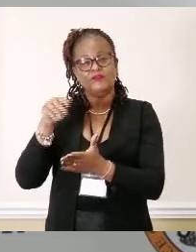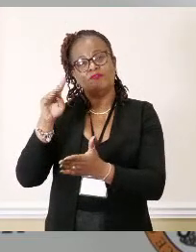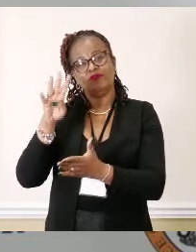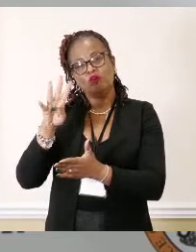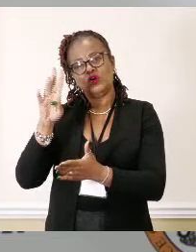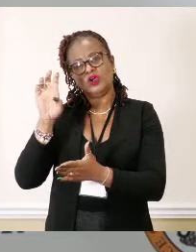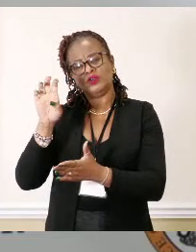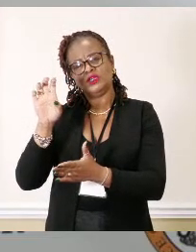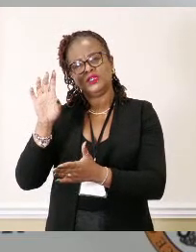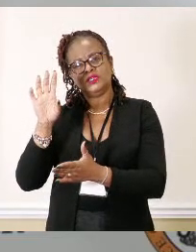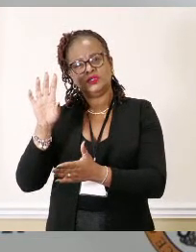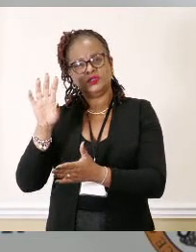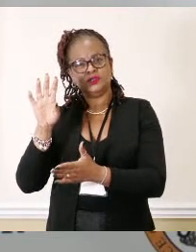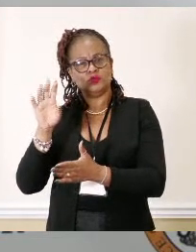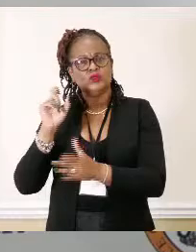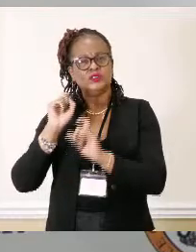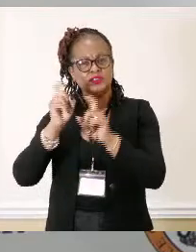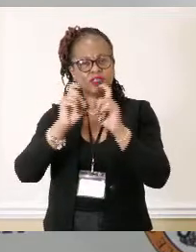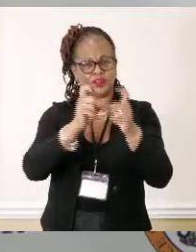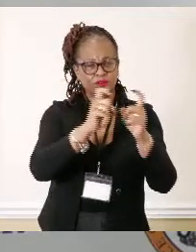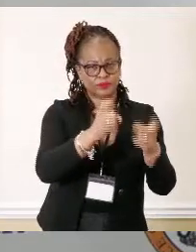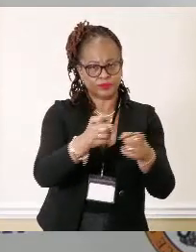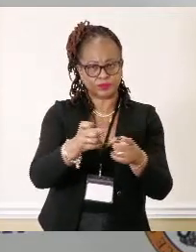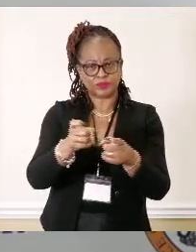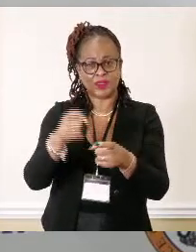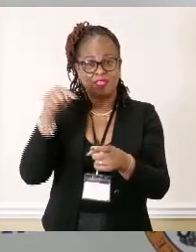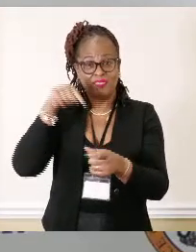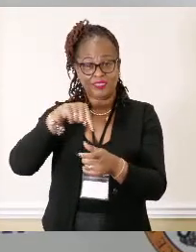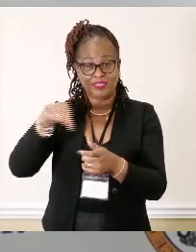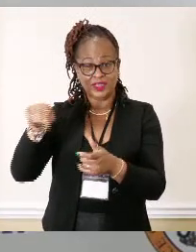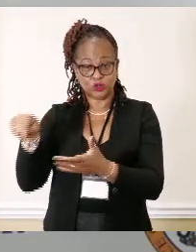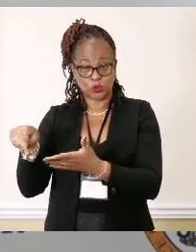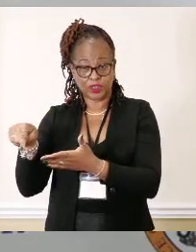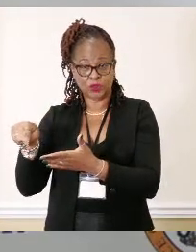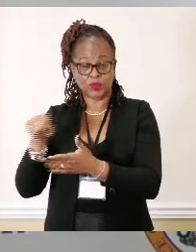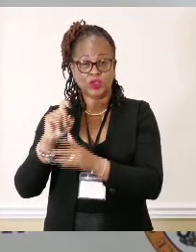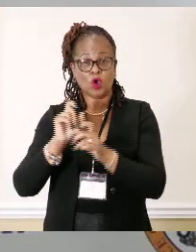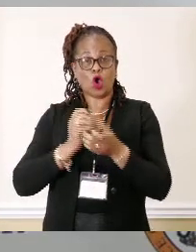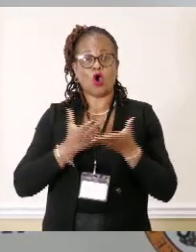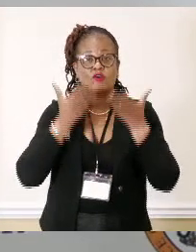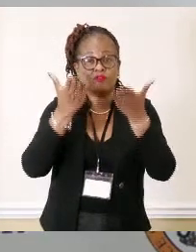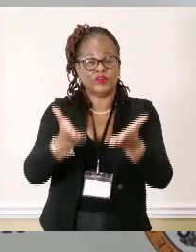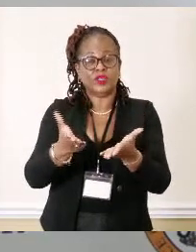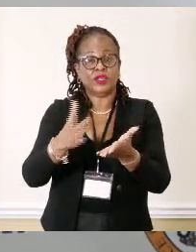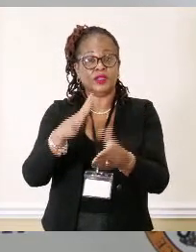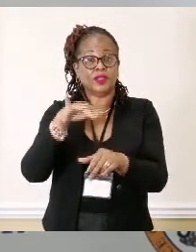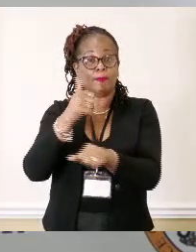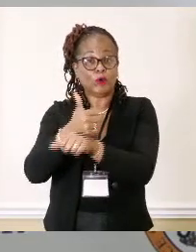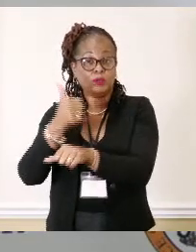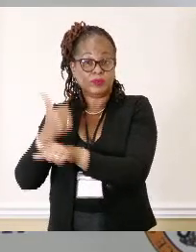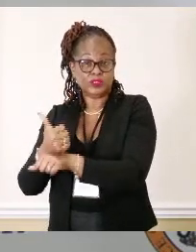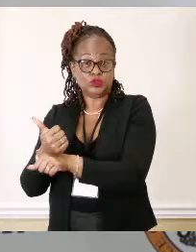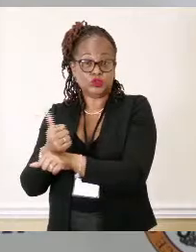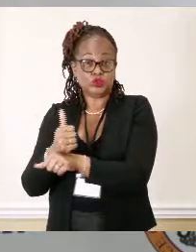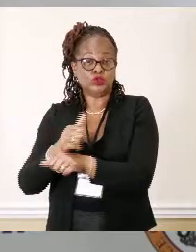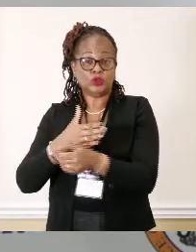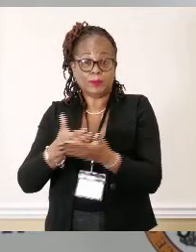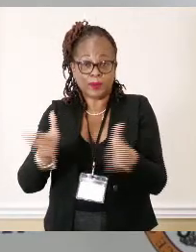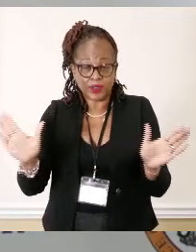1,546 doses were administered. This week, we are offering 4,000 appointments to the public via